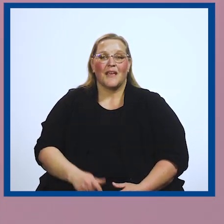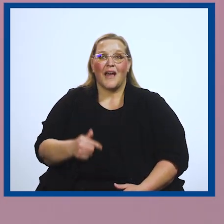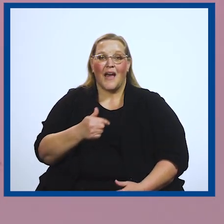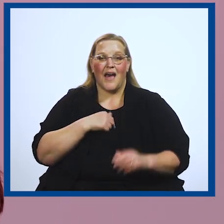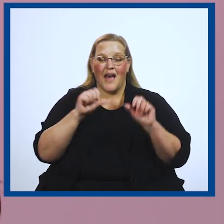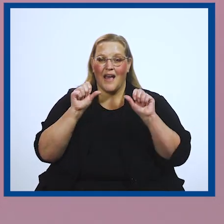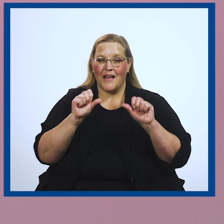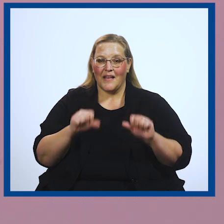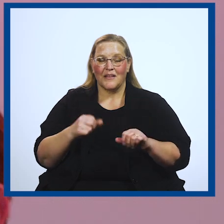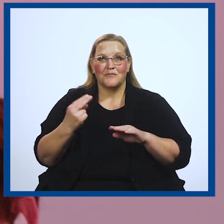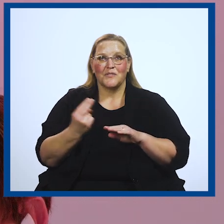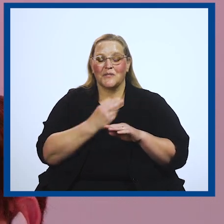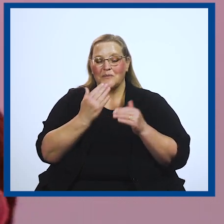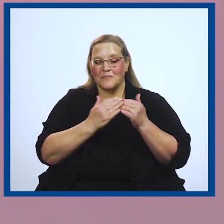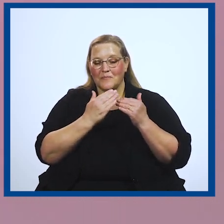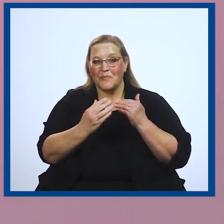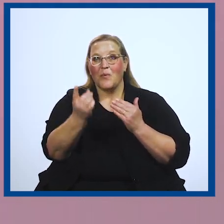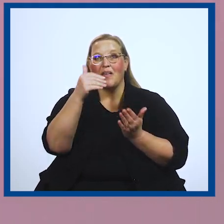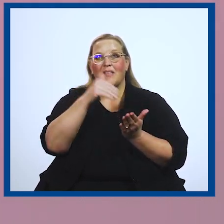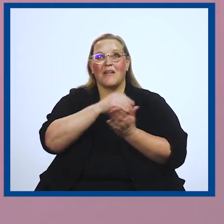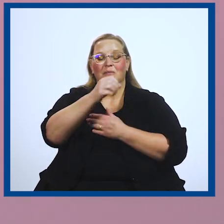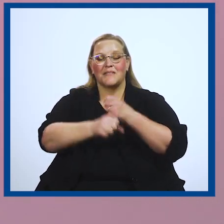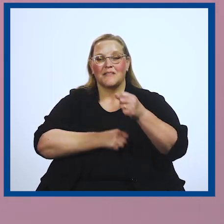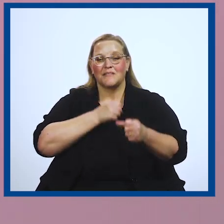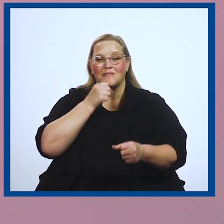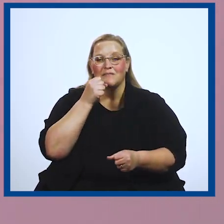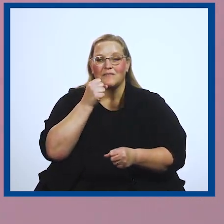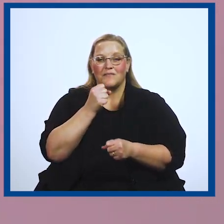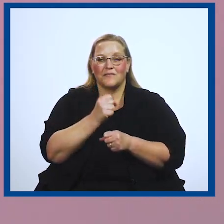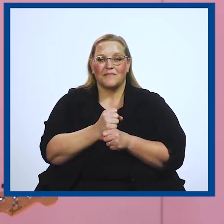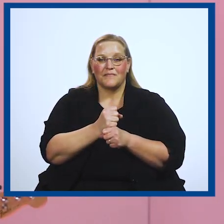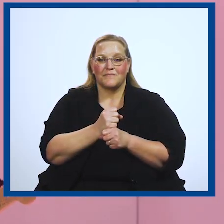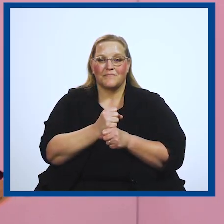I could spend 1,000 years